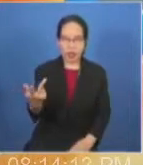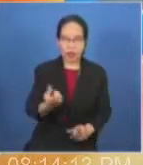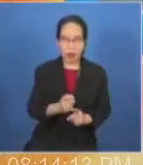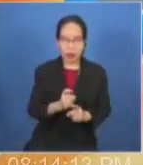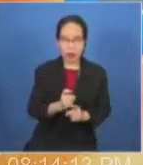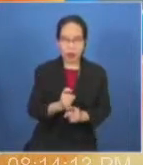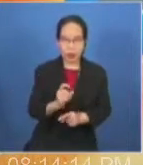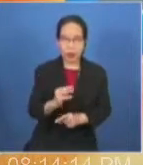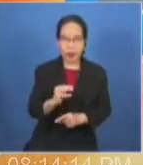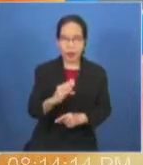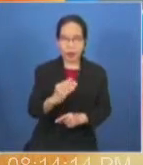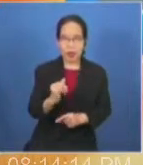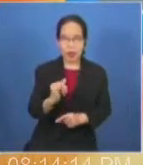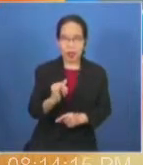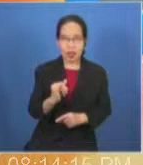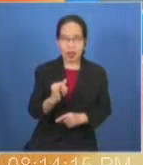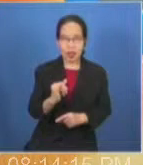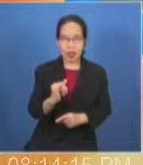give wheelchairs